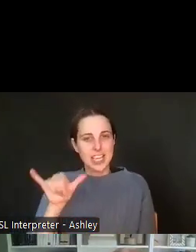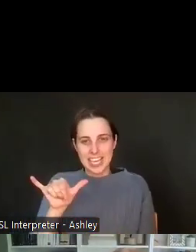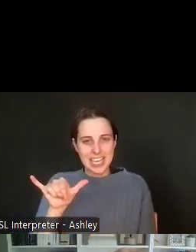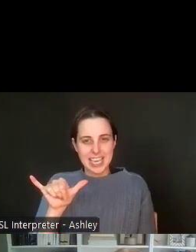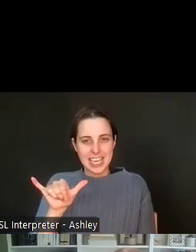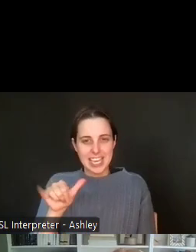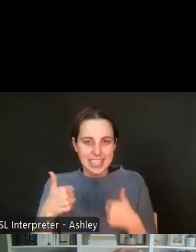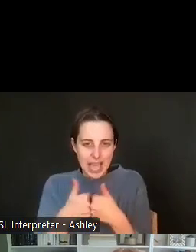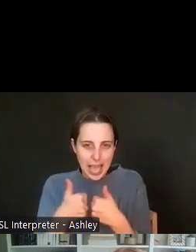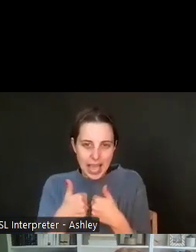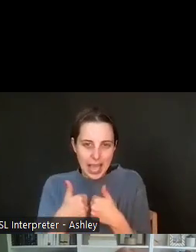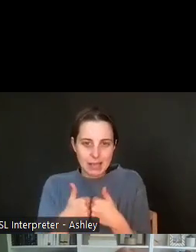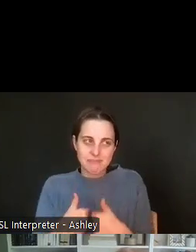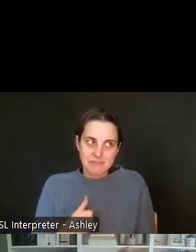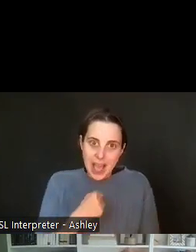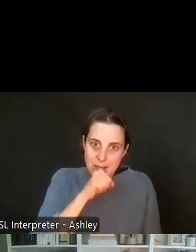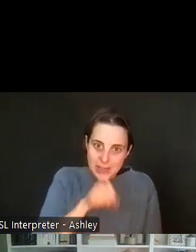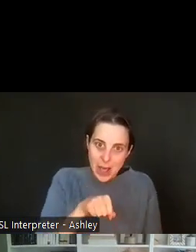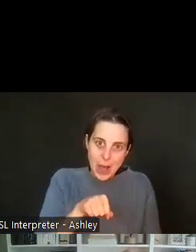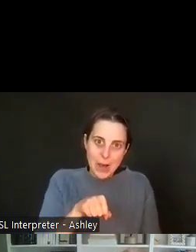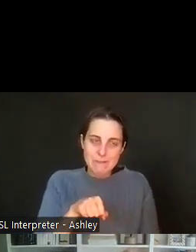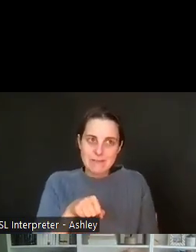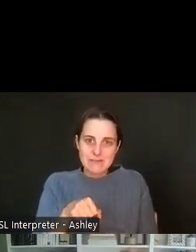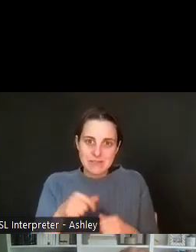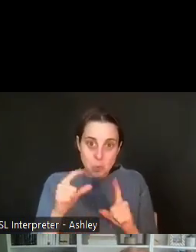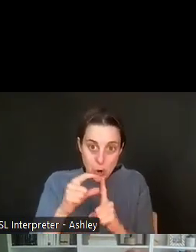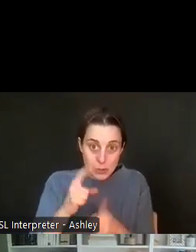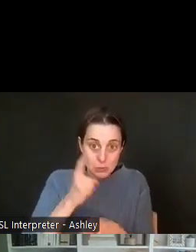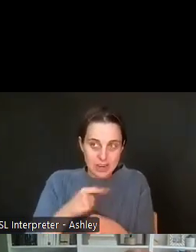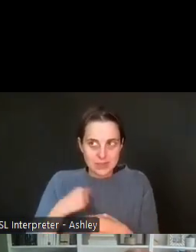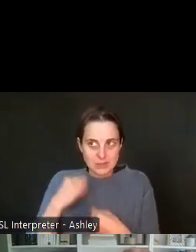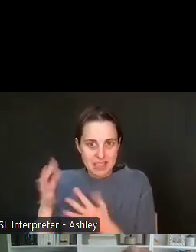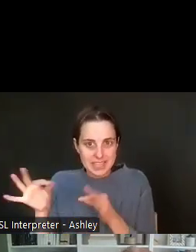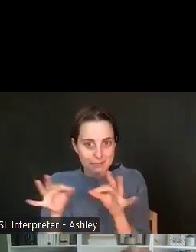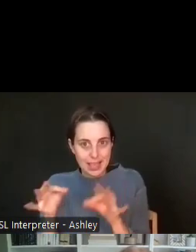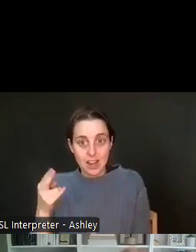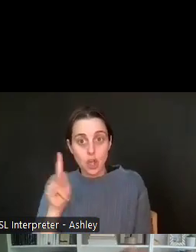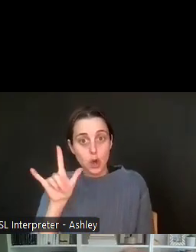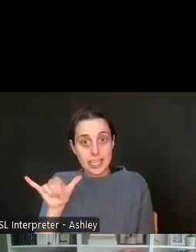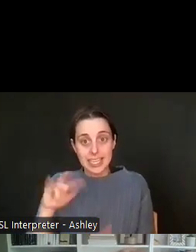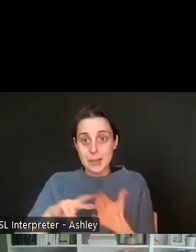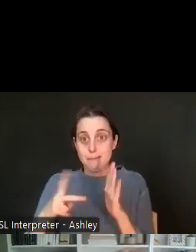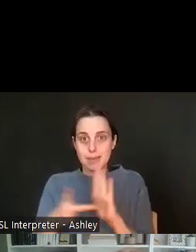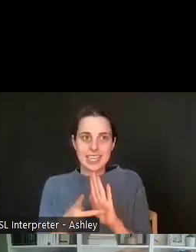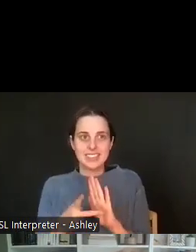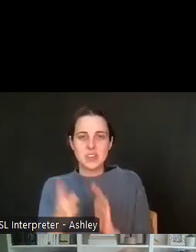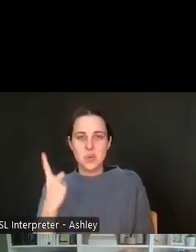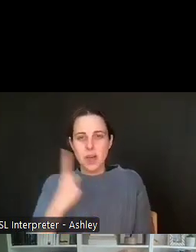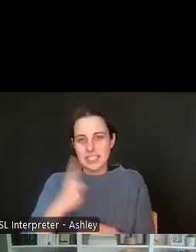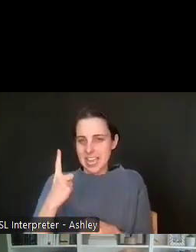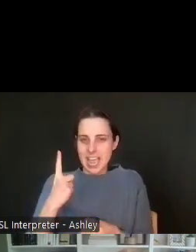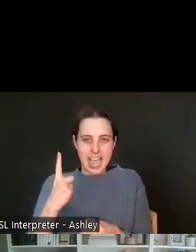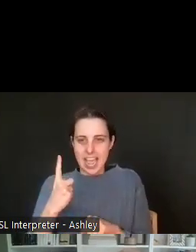that means hide and seek. And I said, we're taking a hooky day. And for the next 8 hours, Miles made the